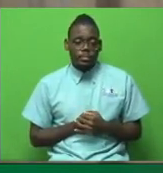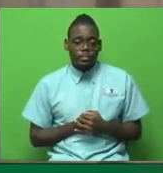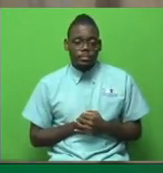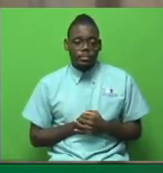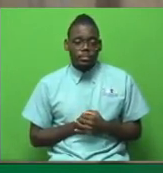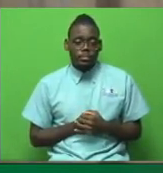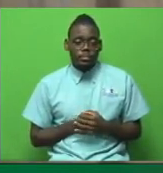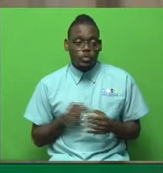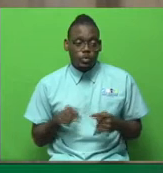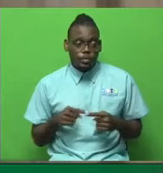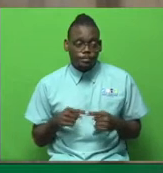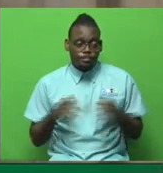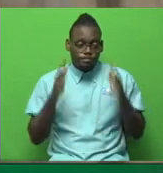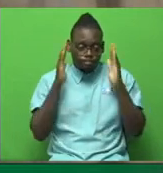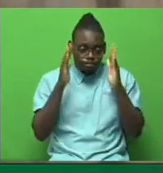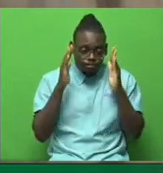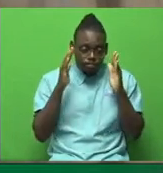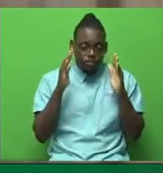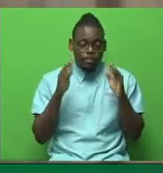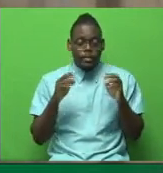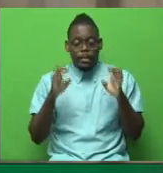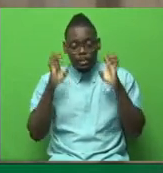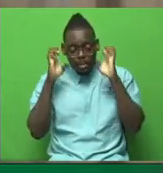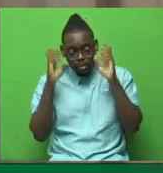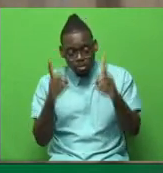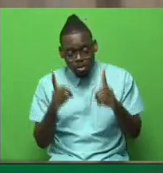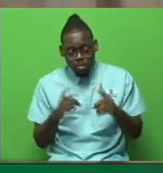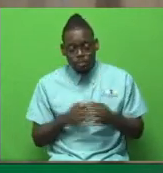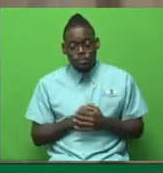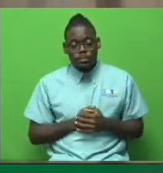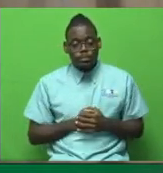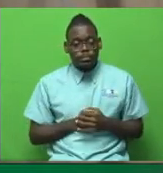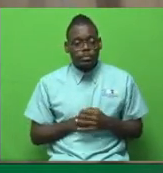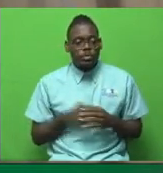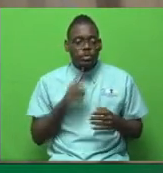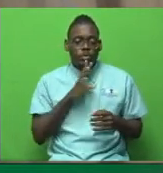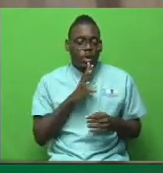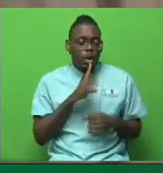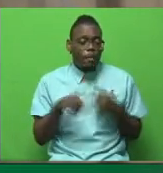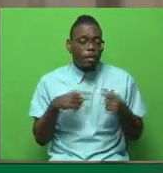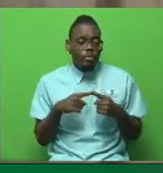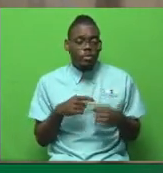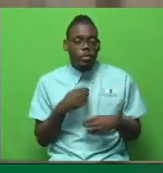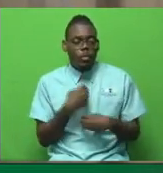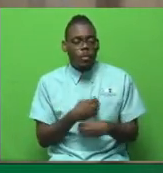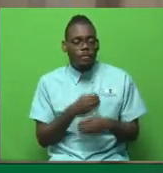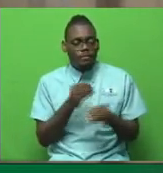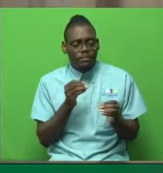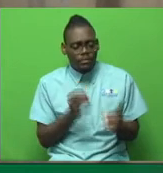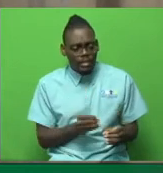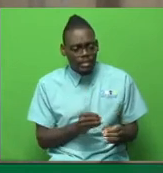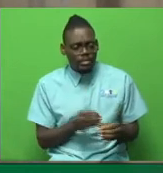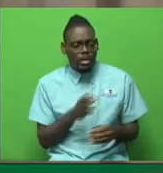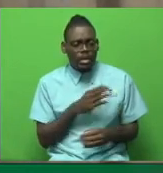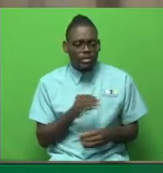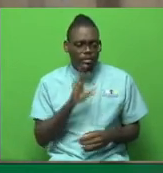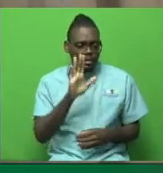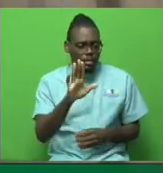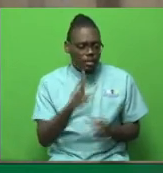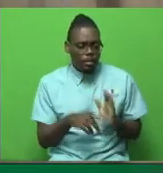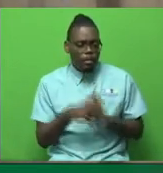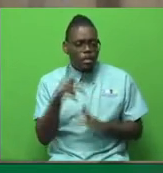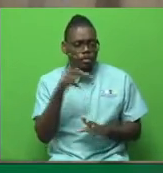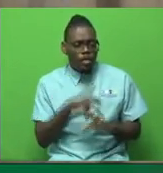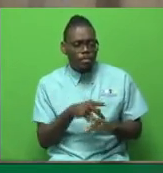Education talk about the experience in her constituency office and what the programs that they're doing Etc